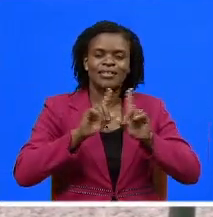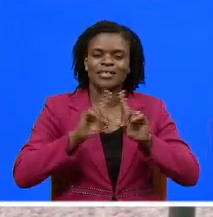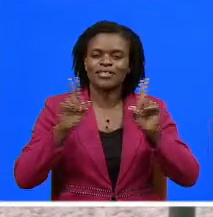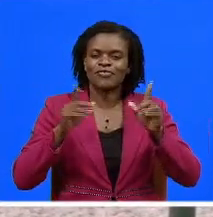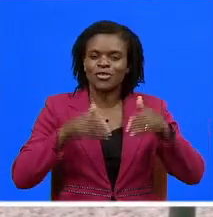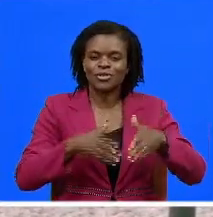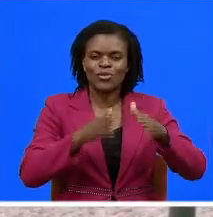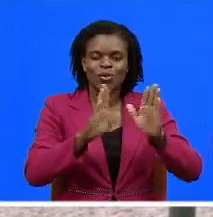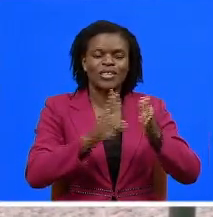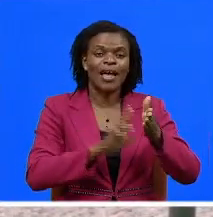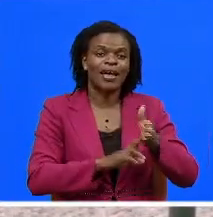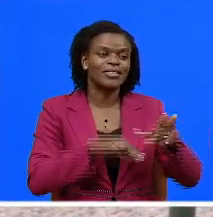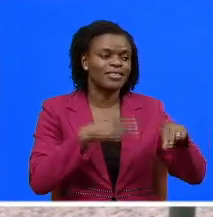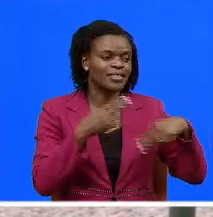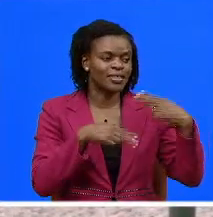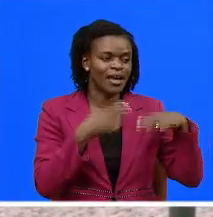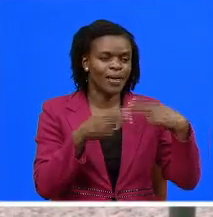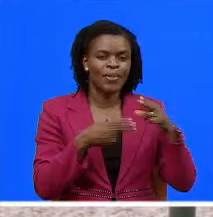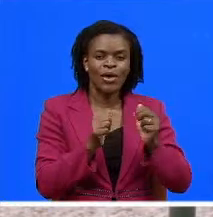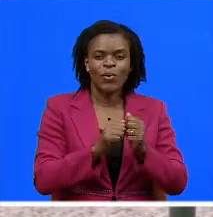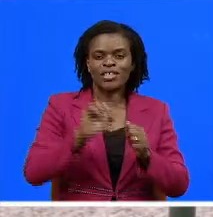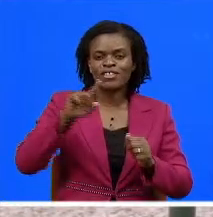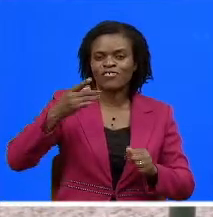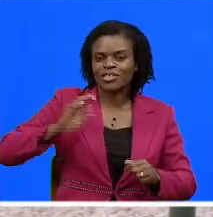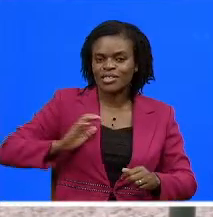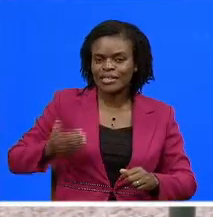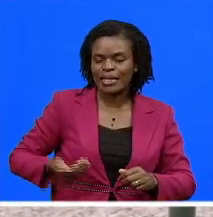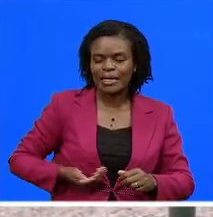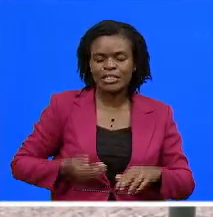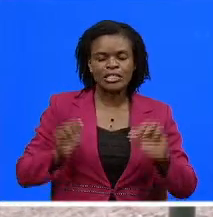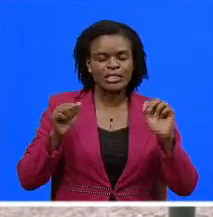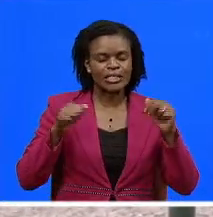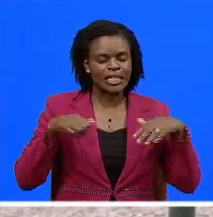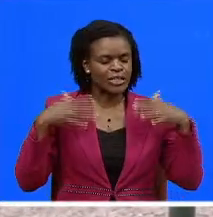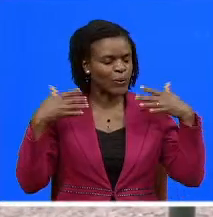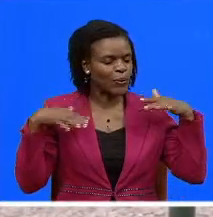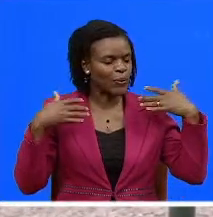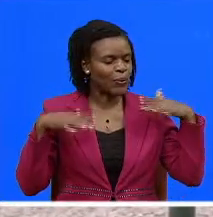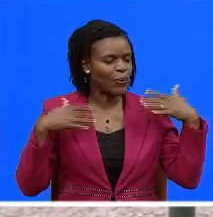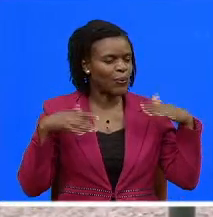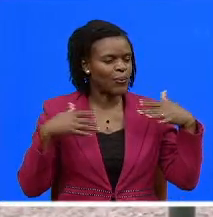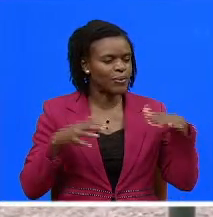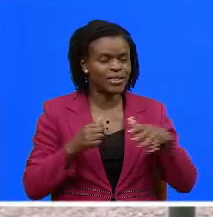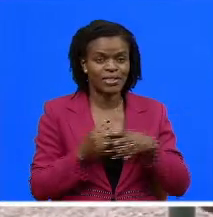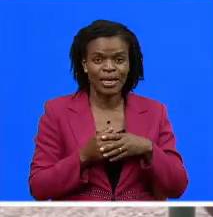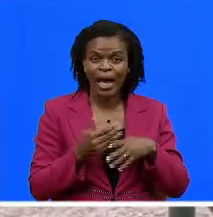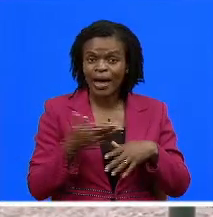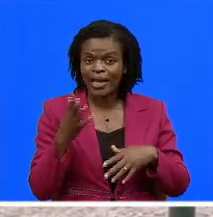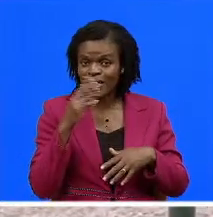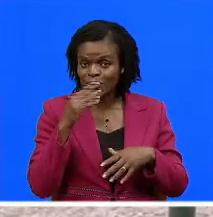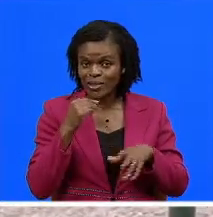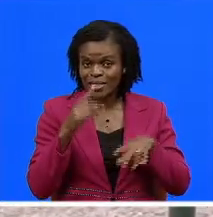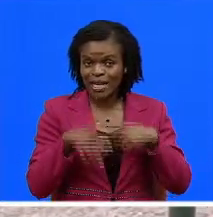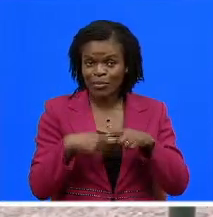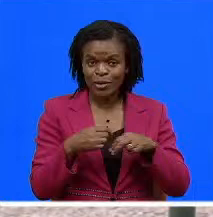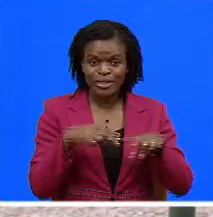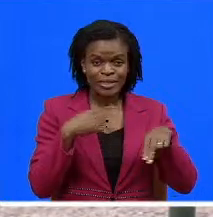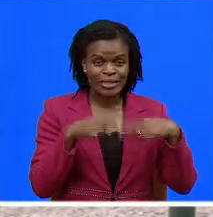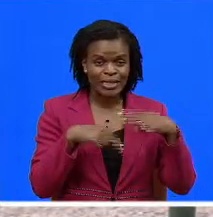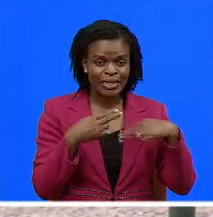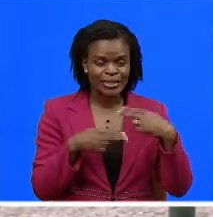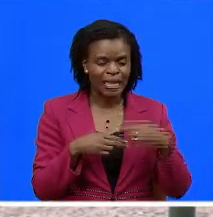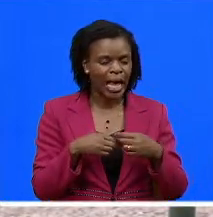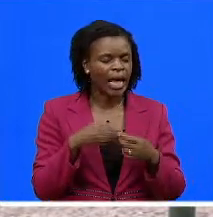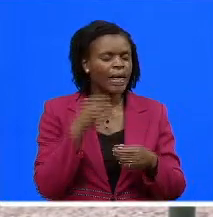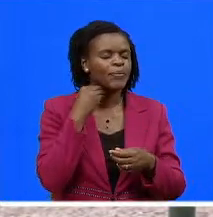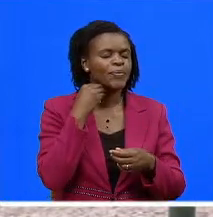was held by our First Lady, and it was something to talk about. And should I even talk about the dinner? So delicious that I'm sure